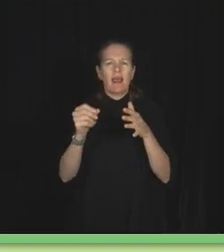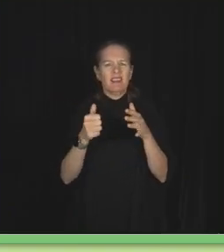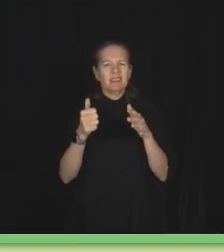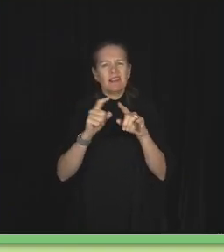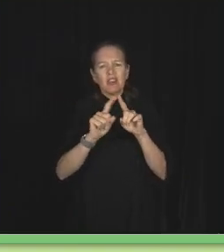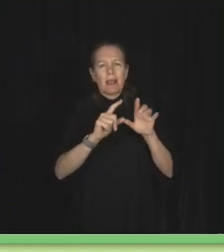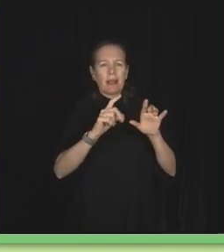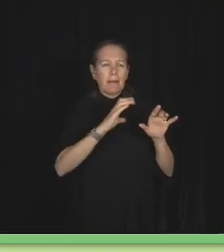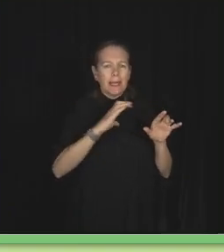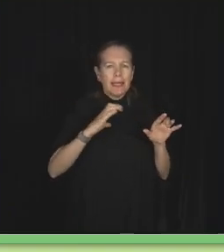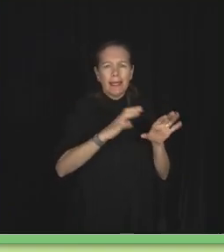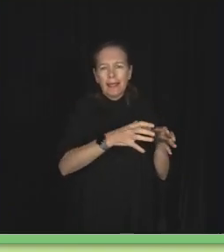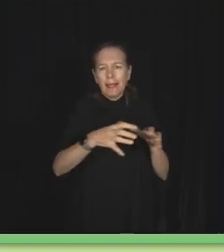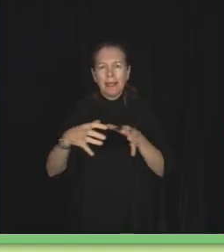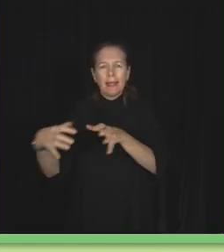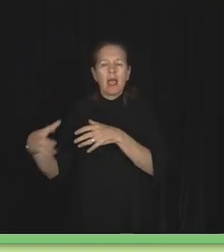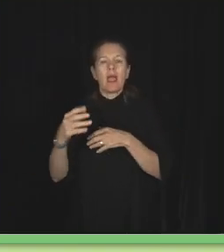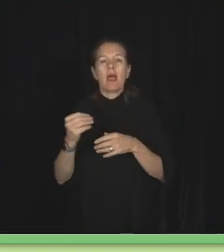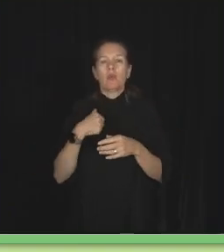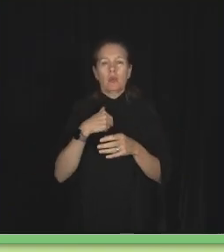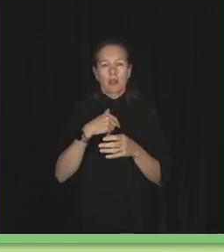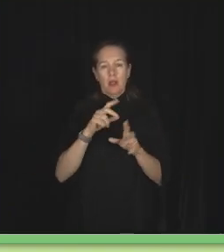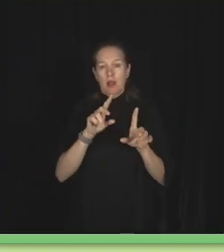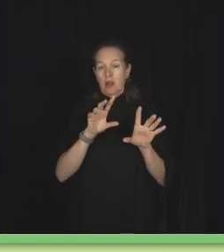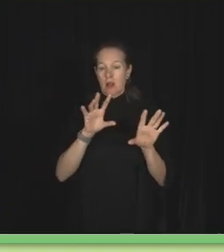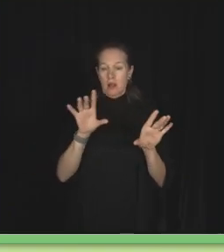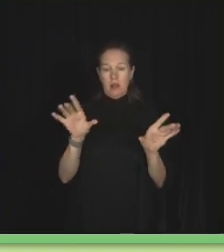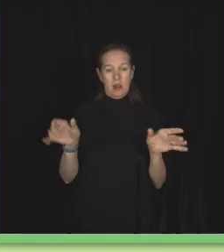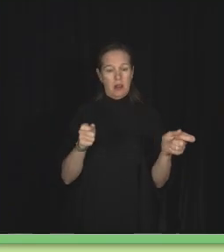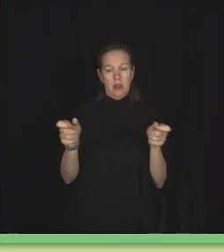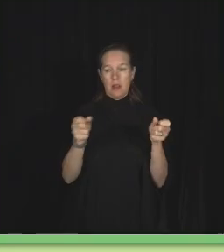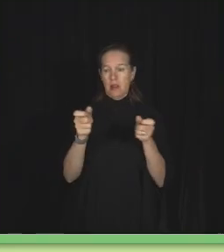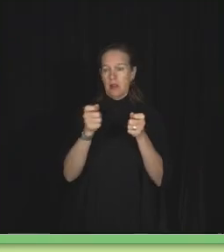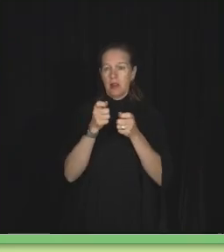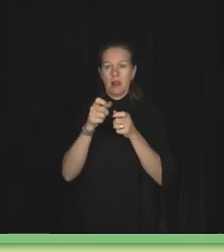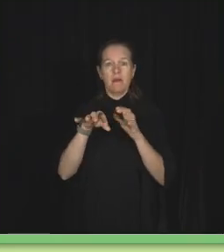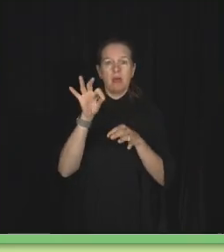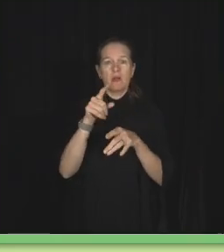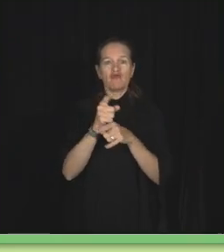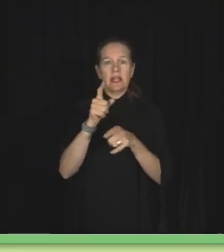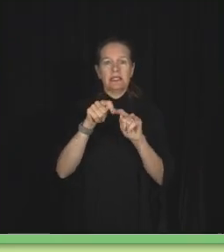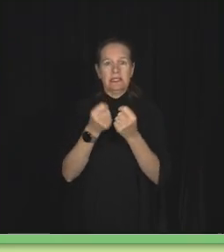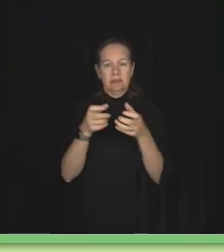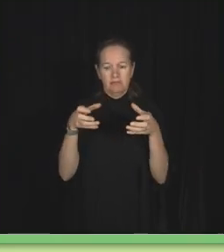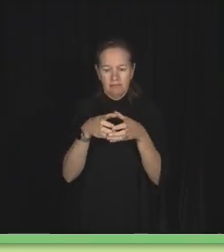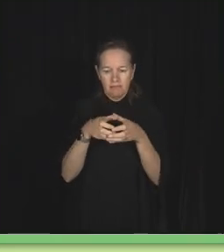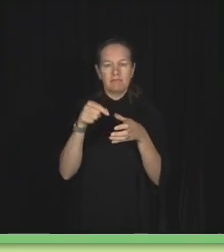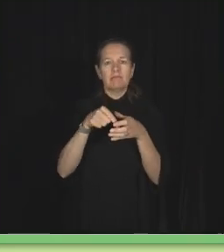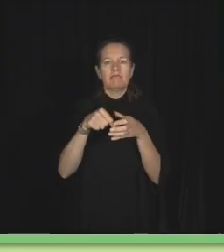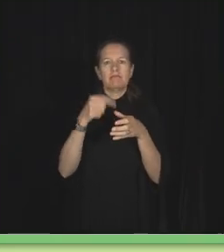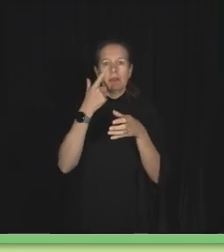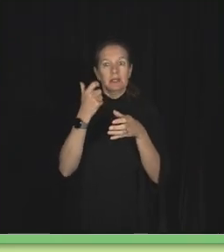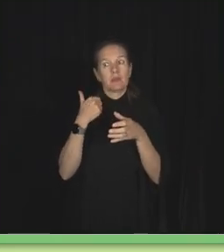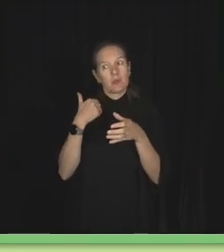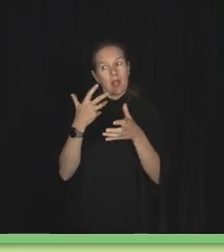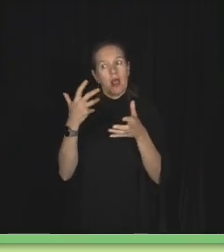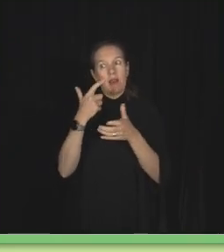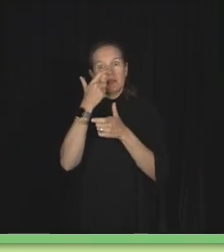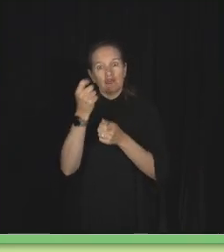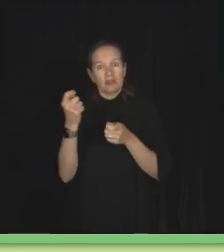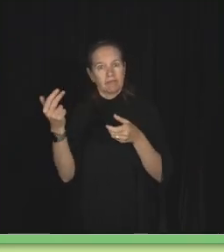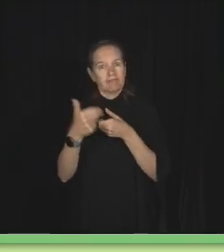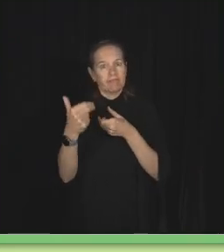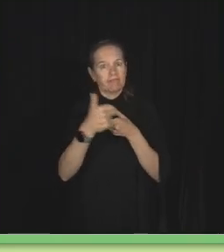communities, and involved finding the right team due to the high amount of interest in working on this